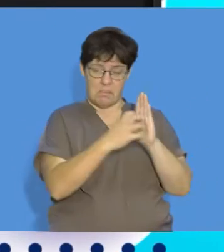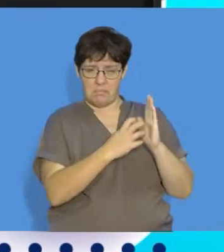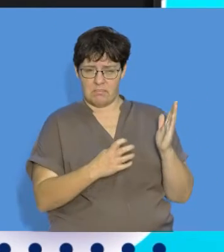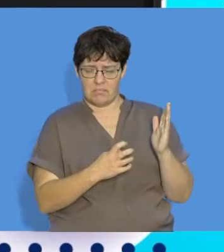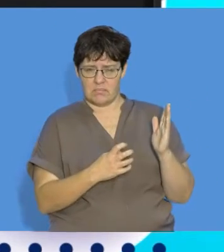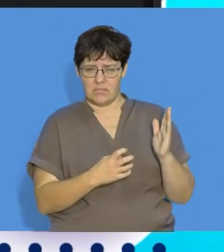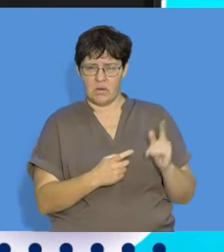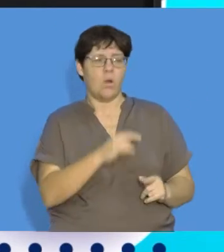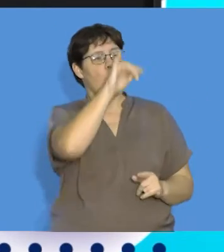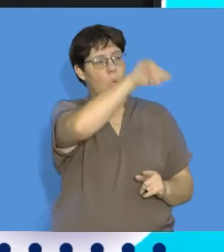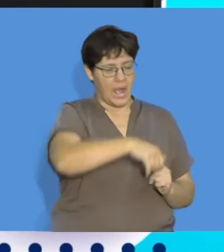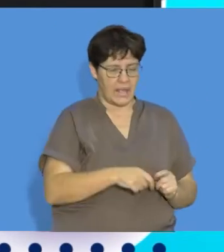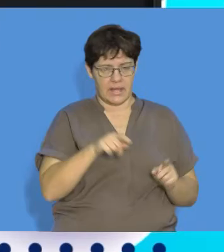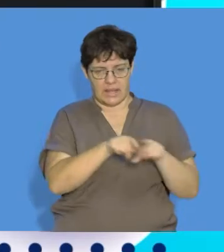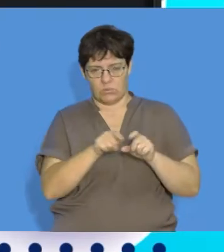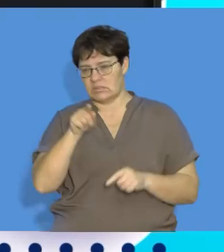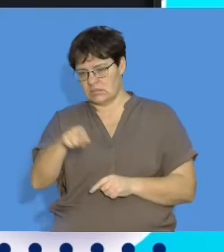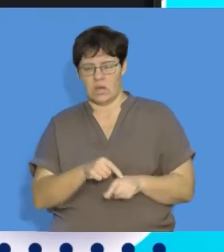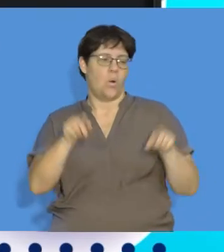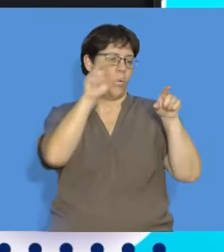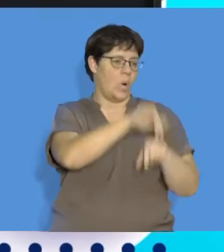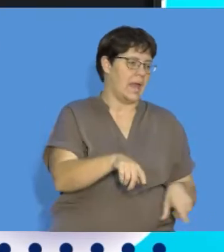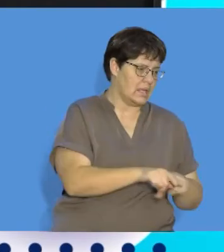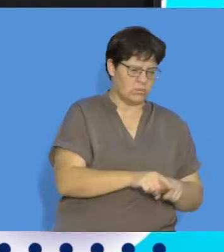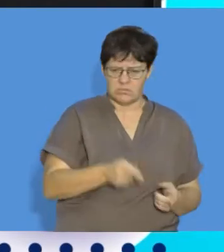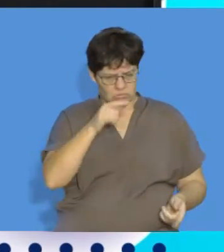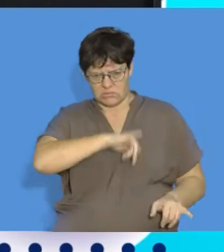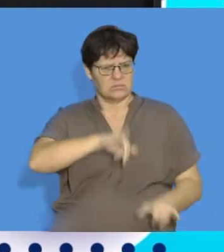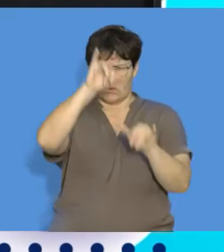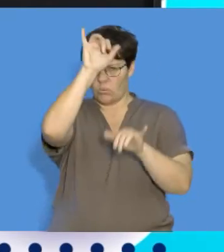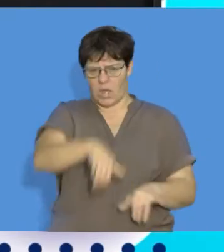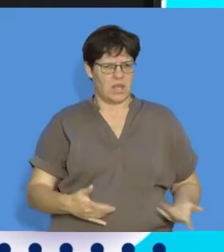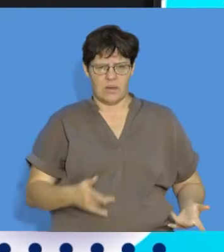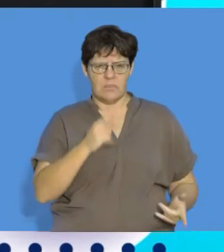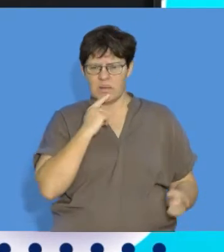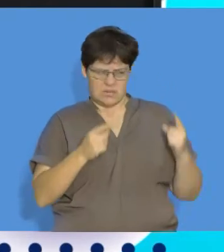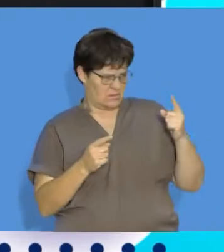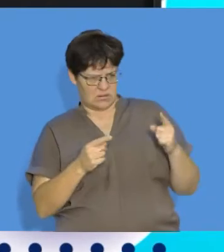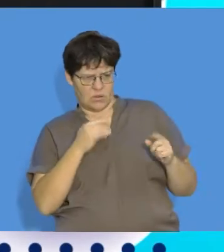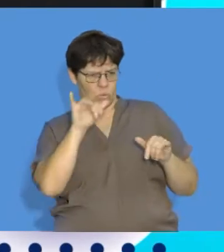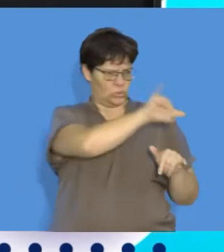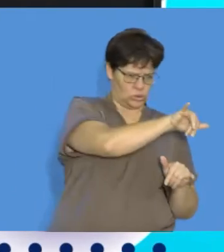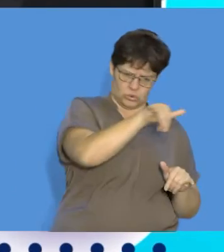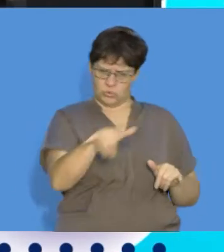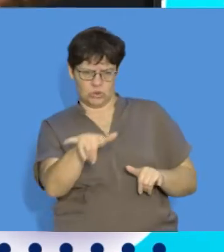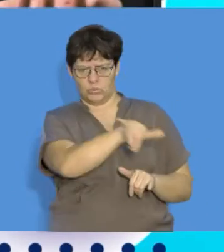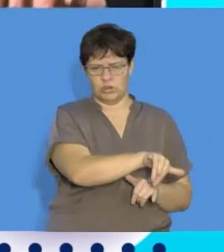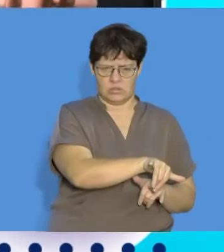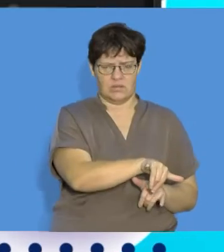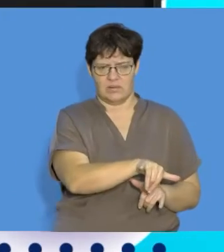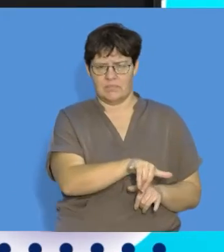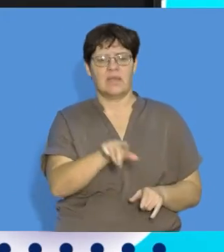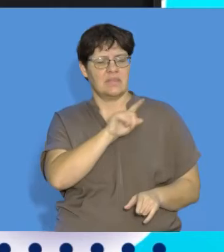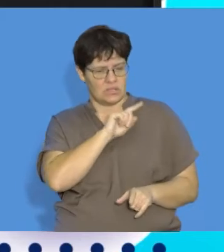you can't call them y is equals to y is equals to y is equals to. Then there won't be any distinction between which function